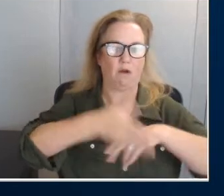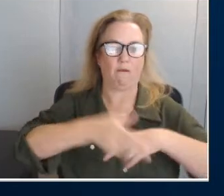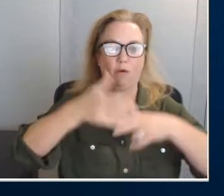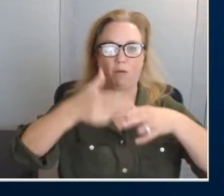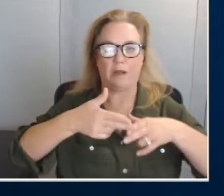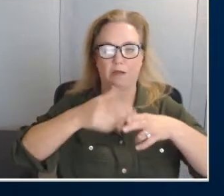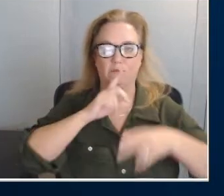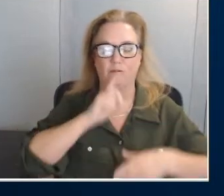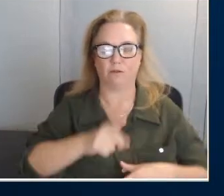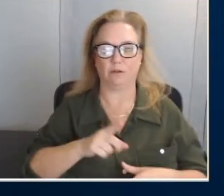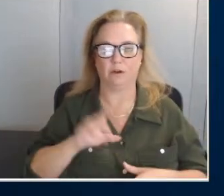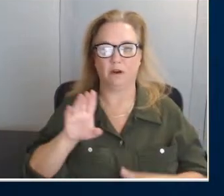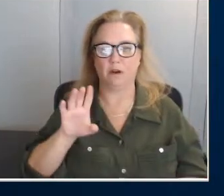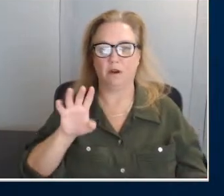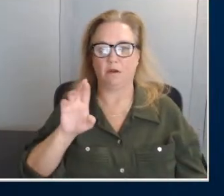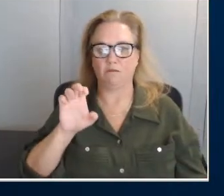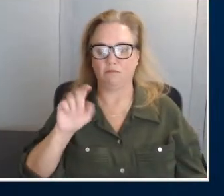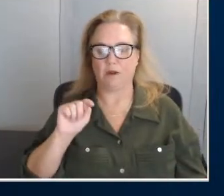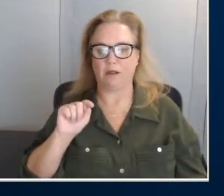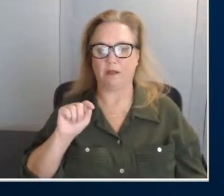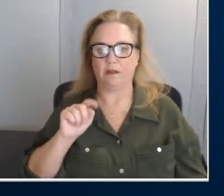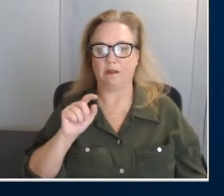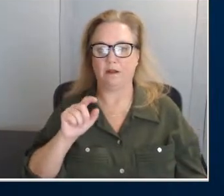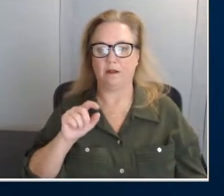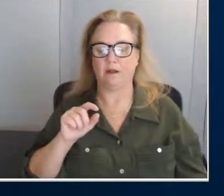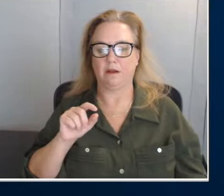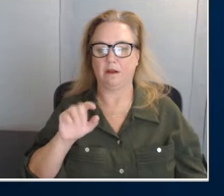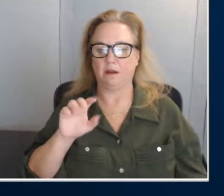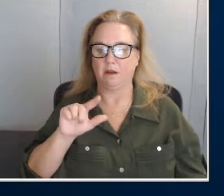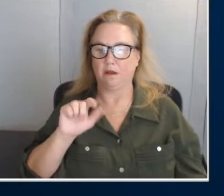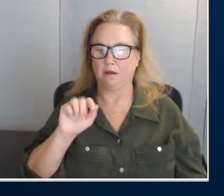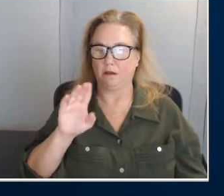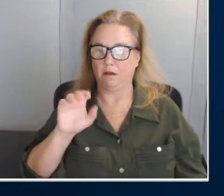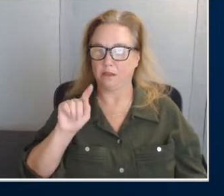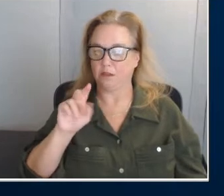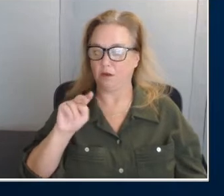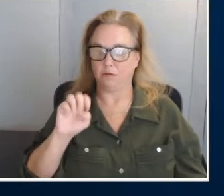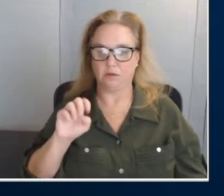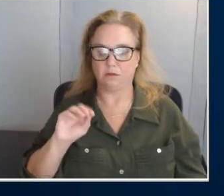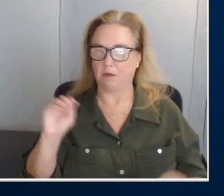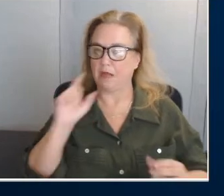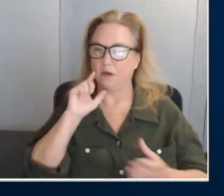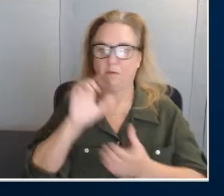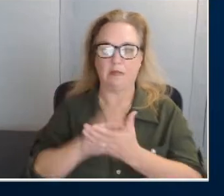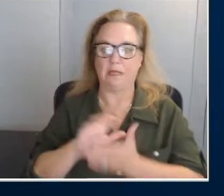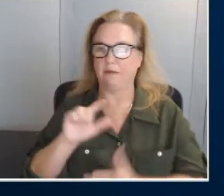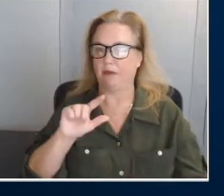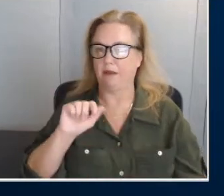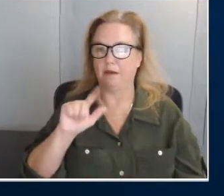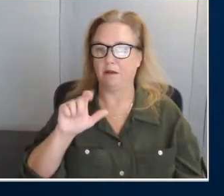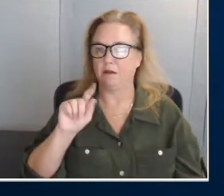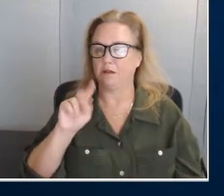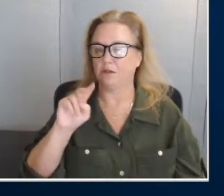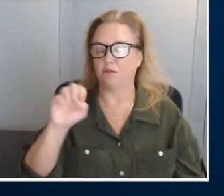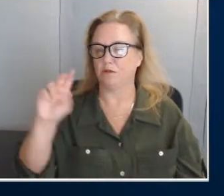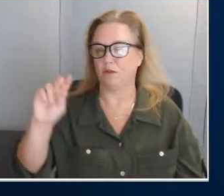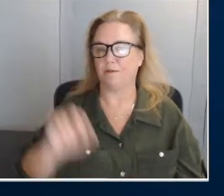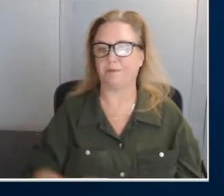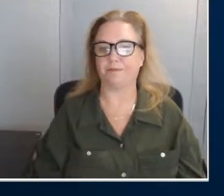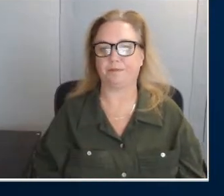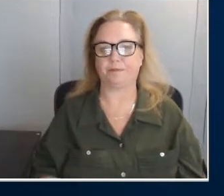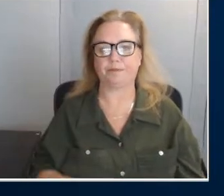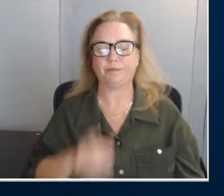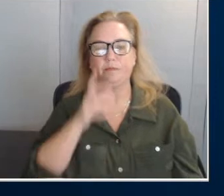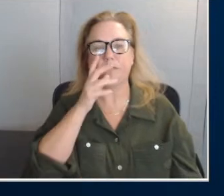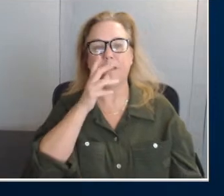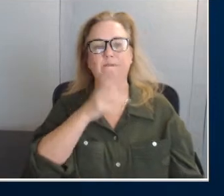Okay, well, first of all, I want to ask you about the female thing, but Brett, did you have gallstones? I don't believe so. Okay. And then what about the